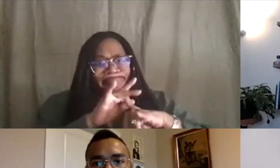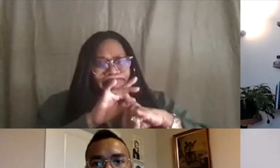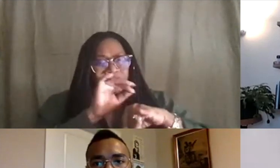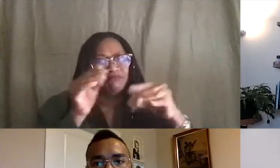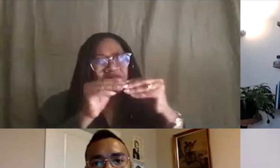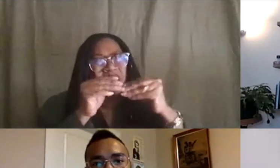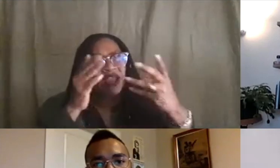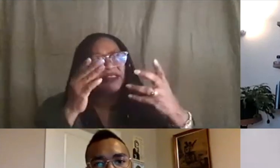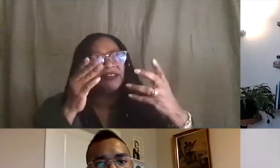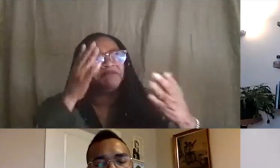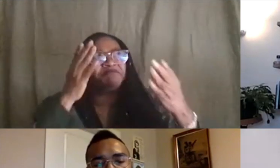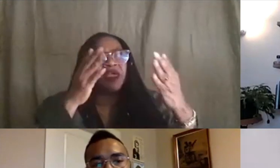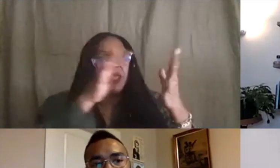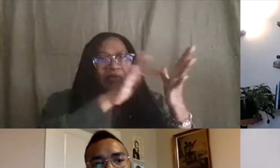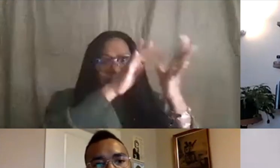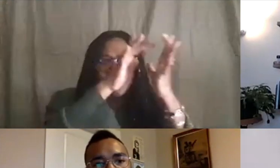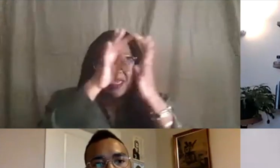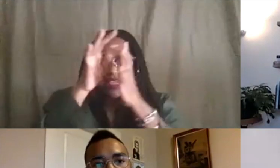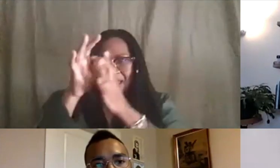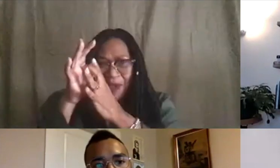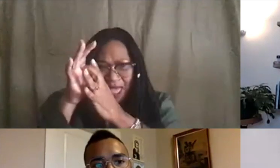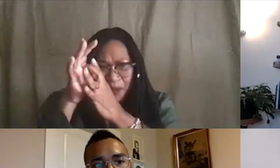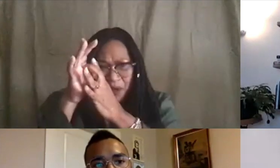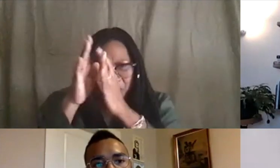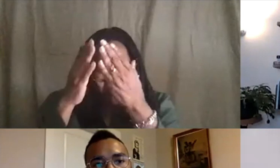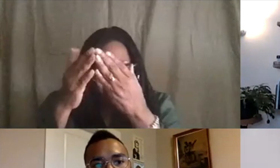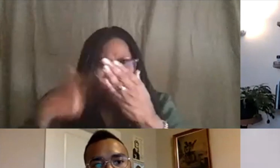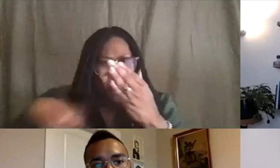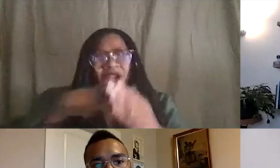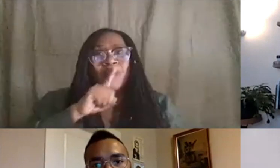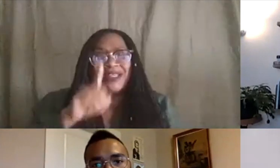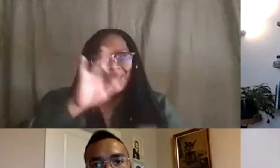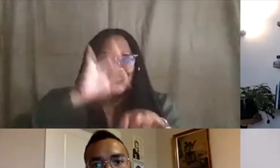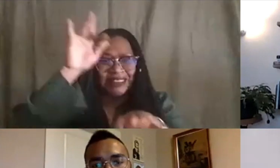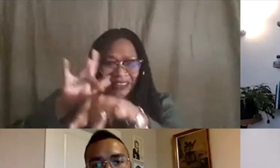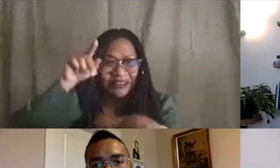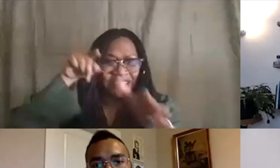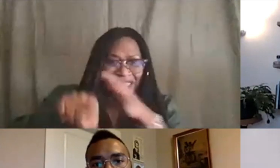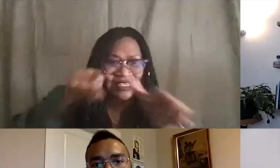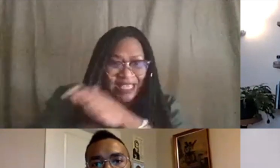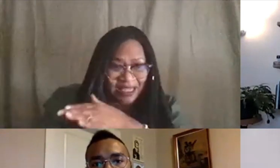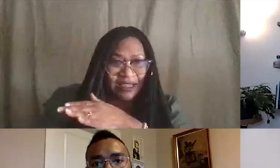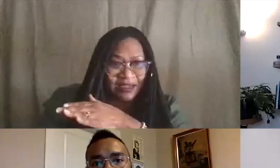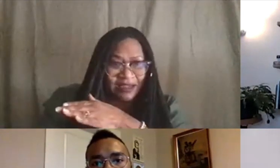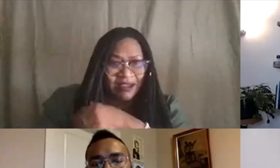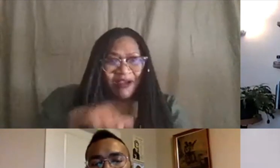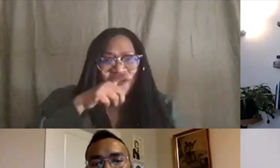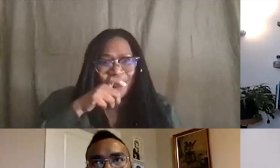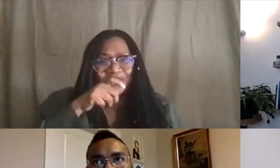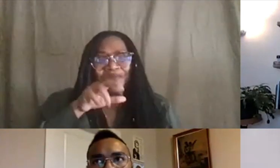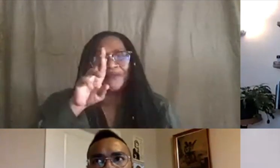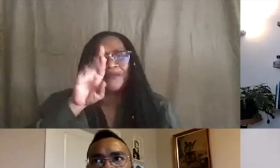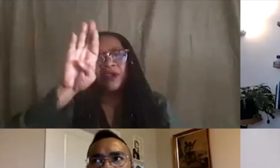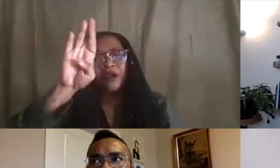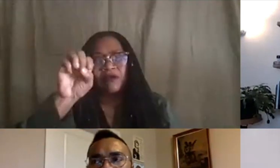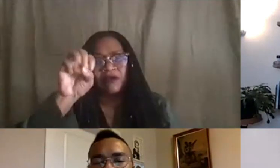of Black killings at the hands of police became more prevalent, particularly with the killing of Mike Brown. And so